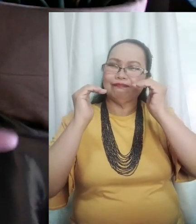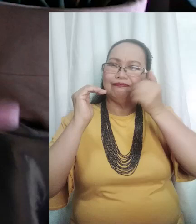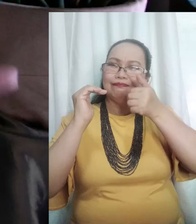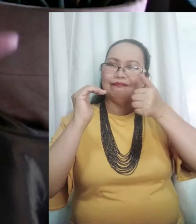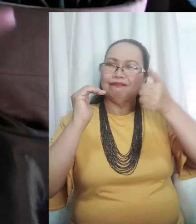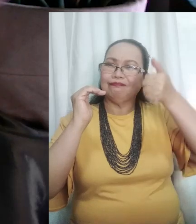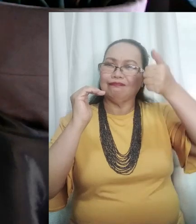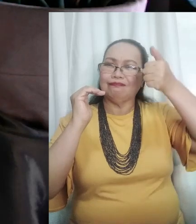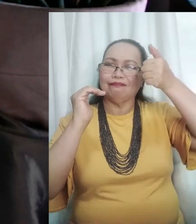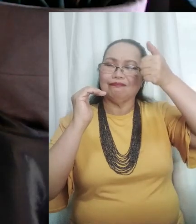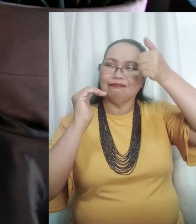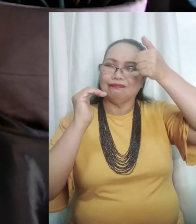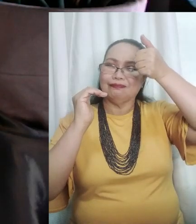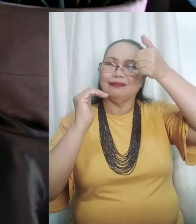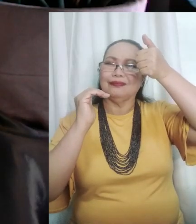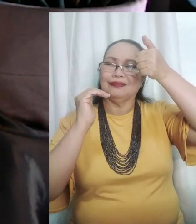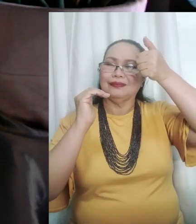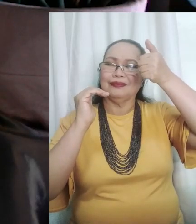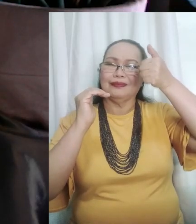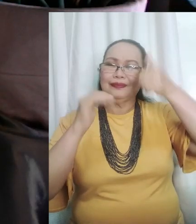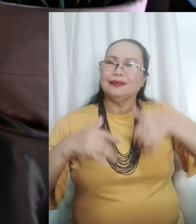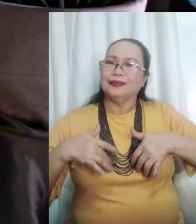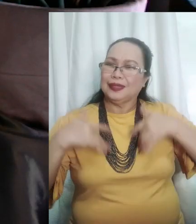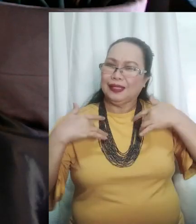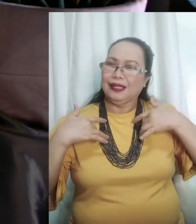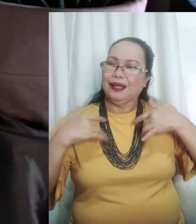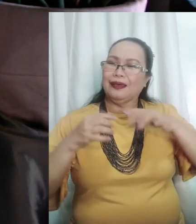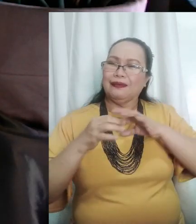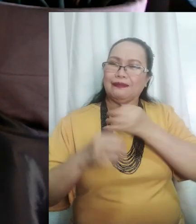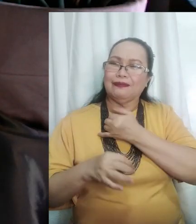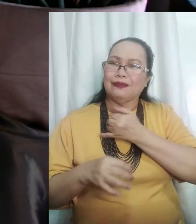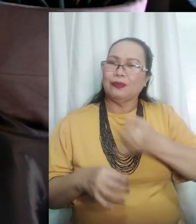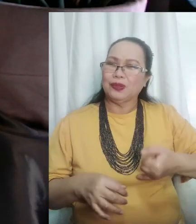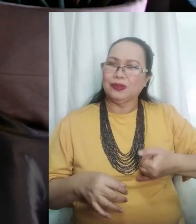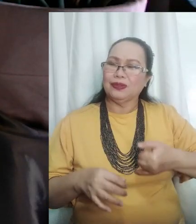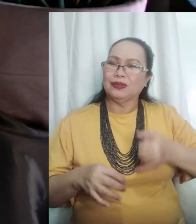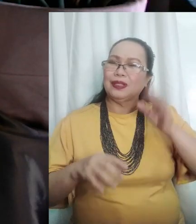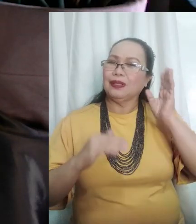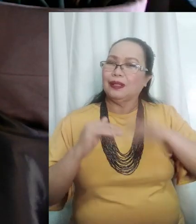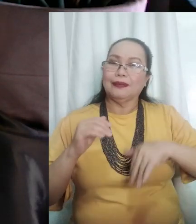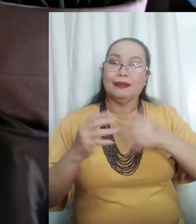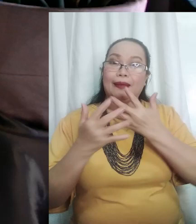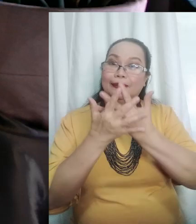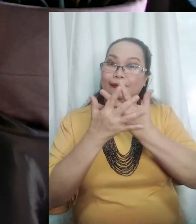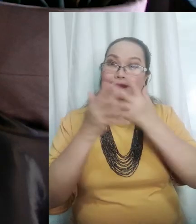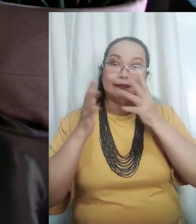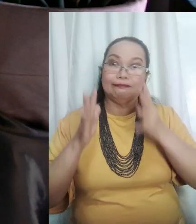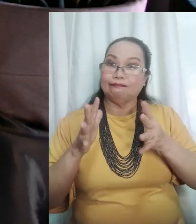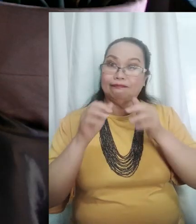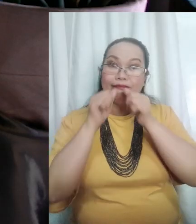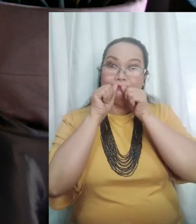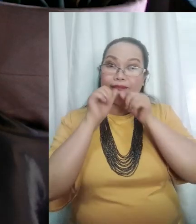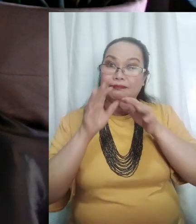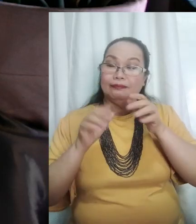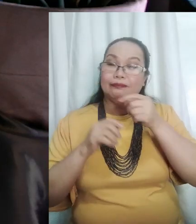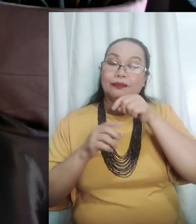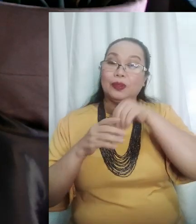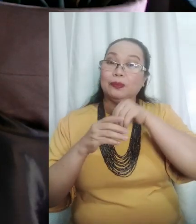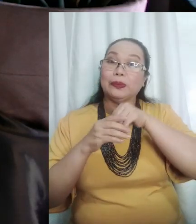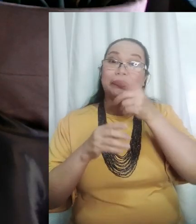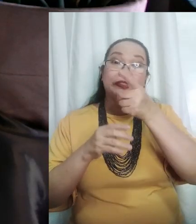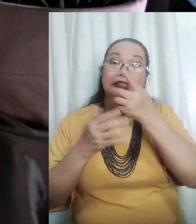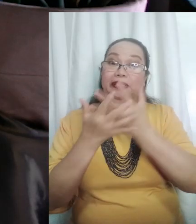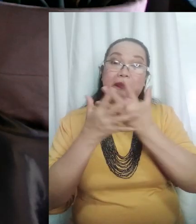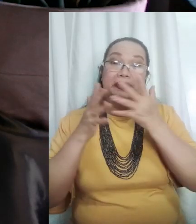to a higher plane of existence than being simply a mighty blessing to the